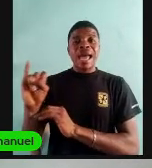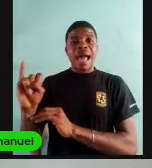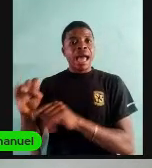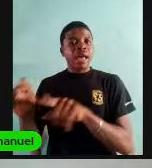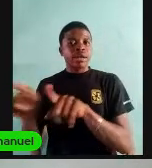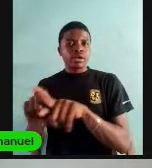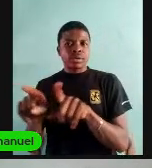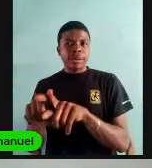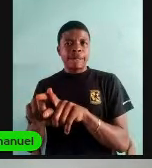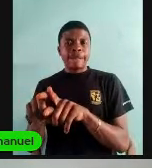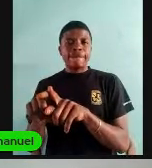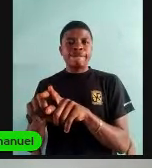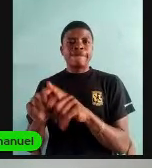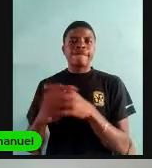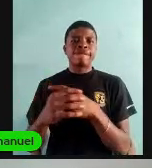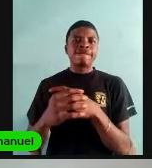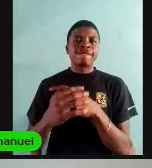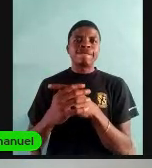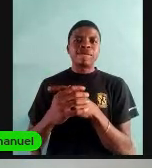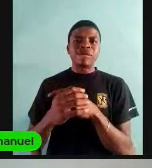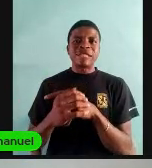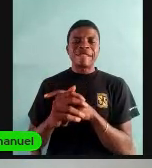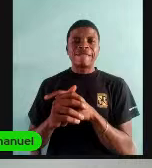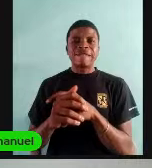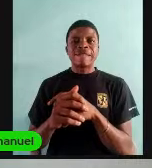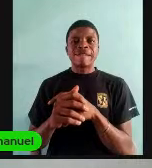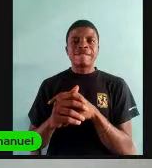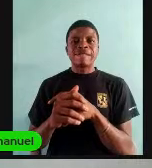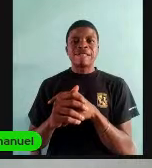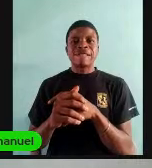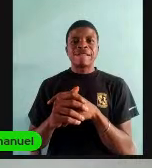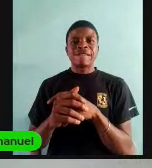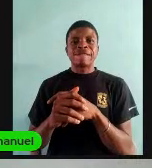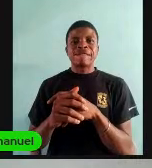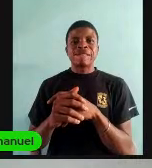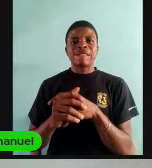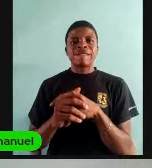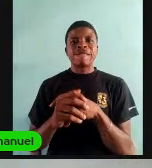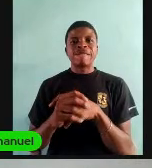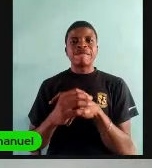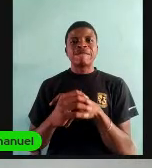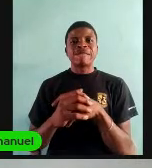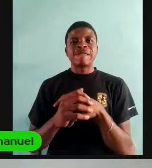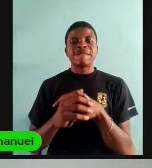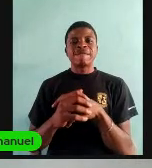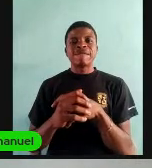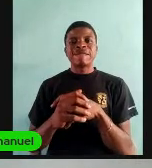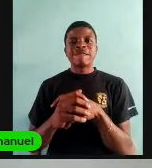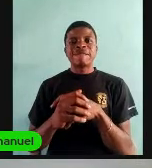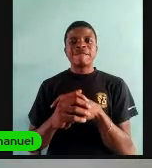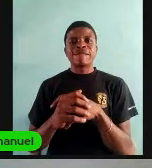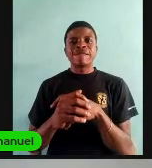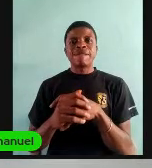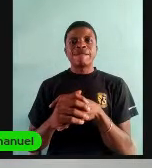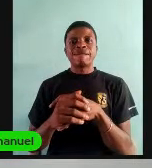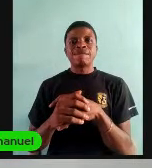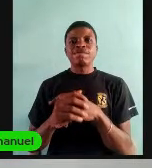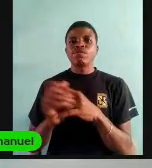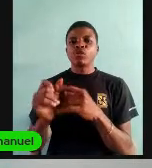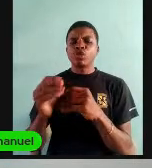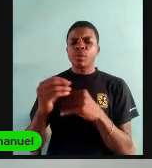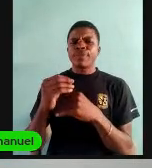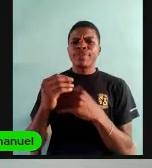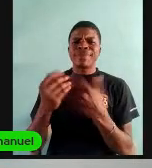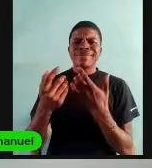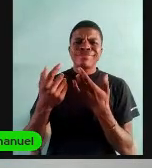Gamma dot app. You understand? So they were all trained. So that's the beauty about AI. But it's a very,